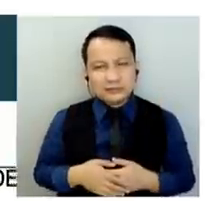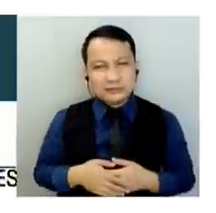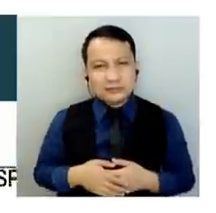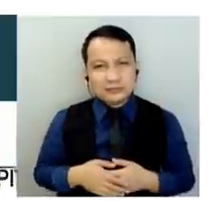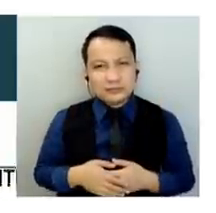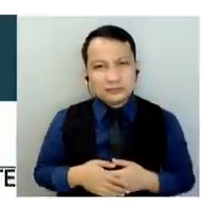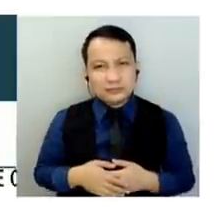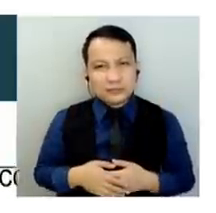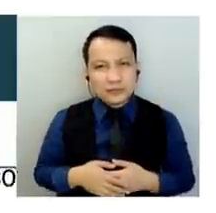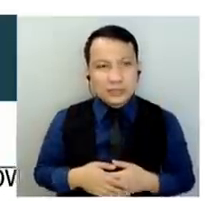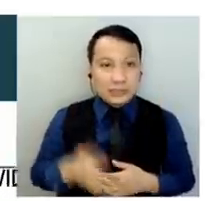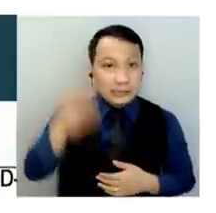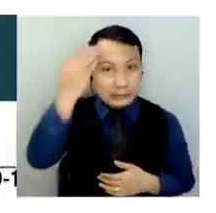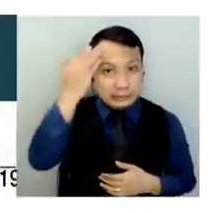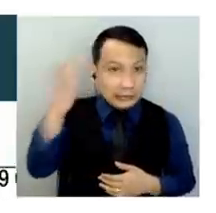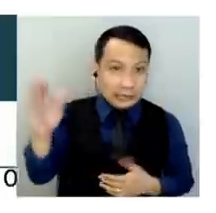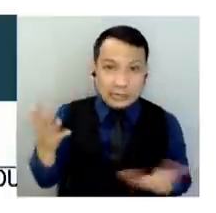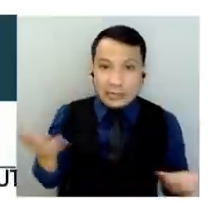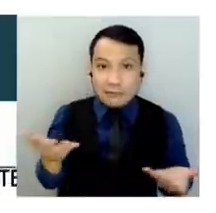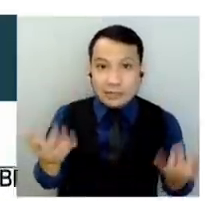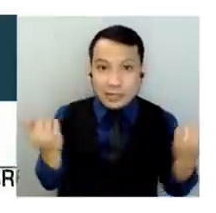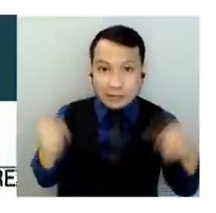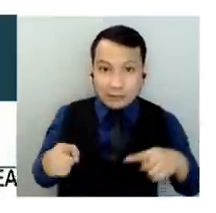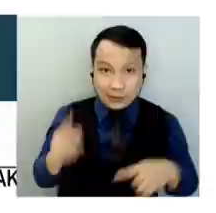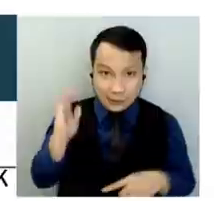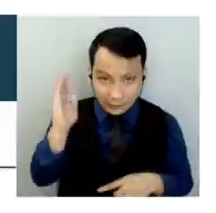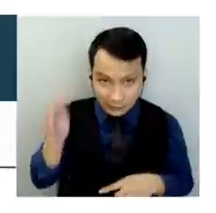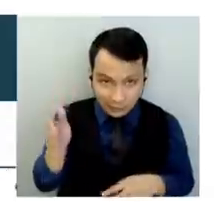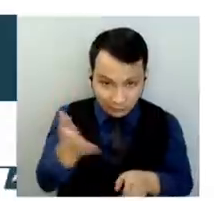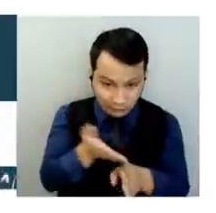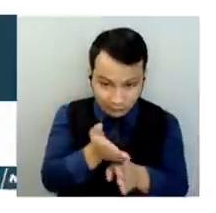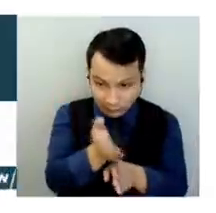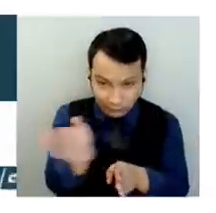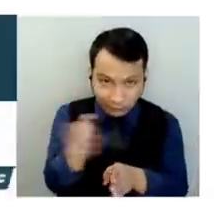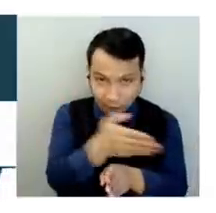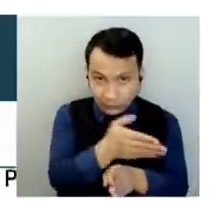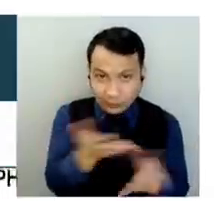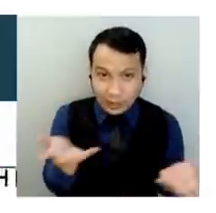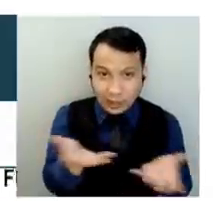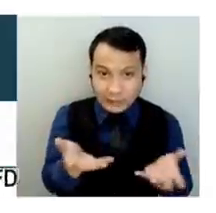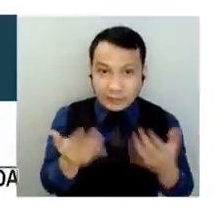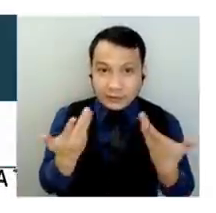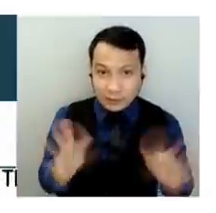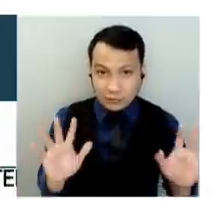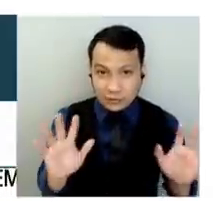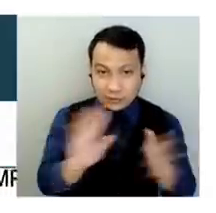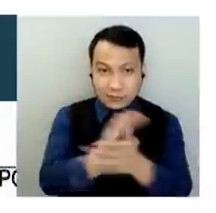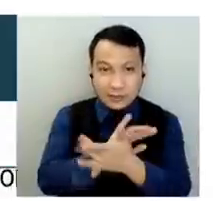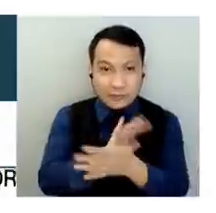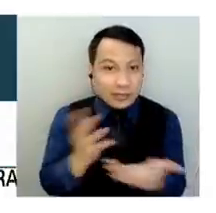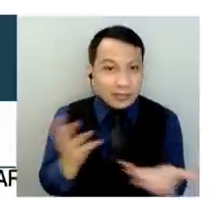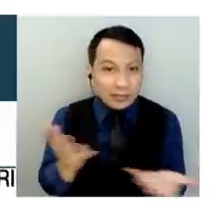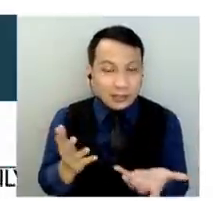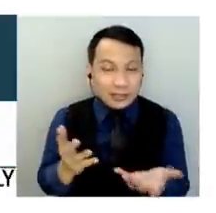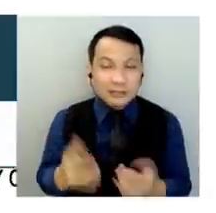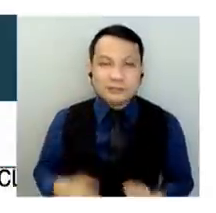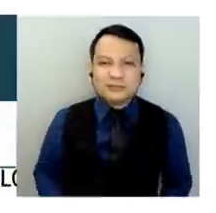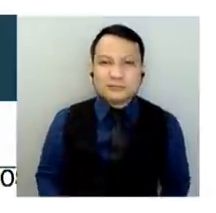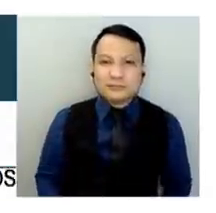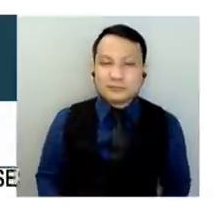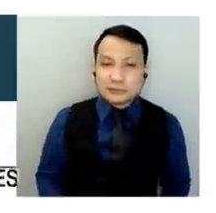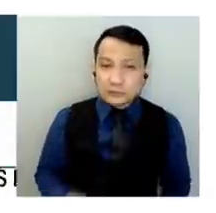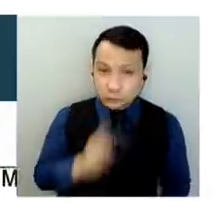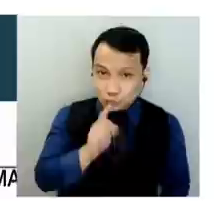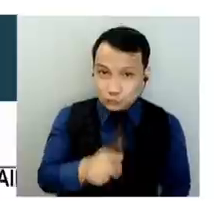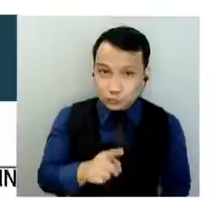we don't even know where we're at this point and past the pandemic. And so this might really have an